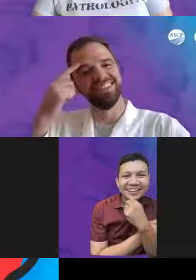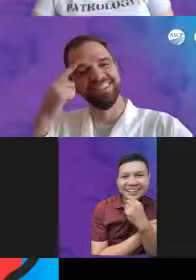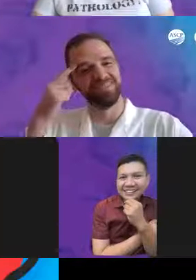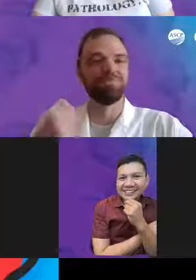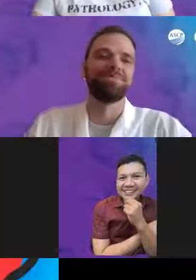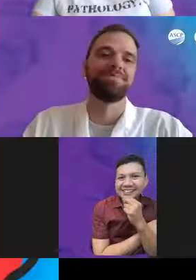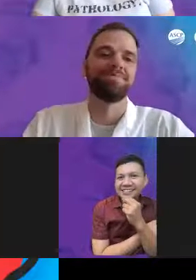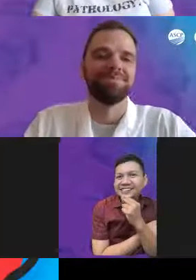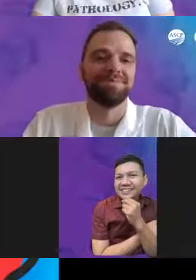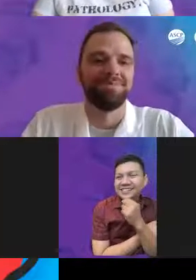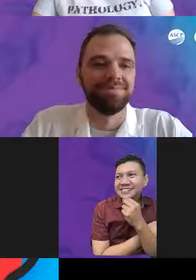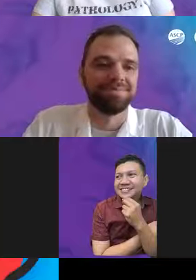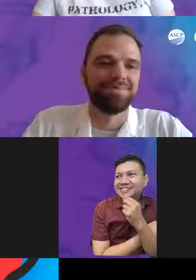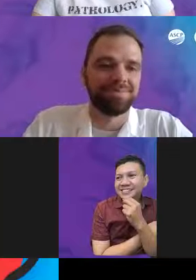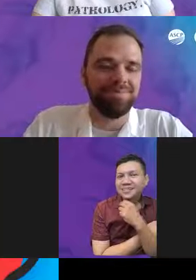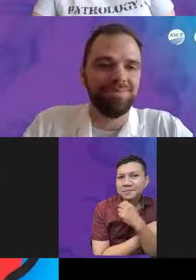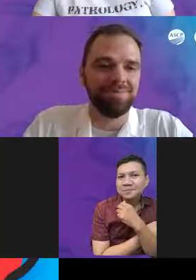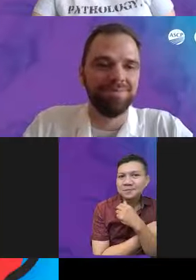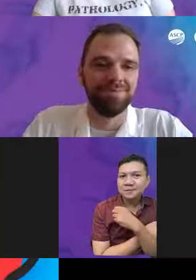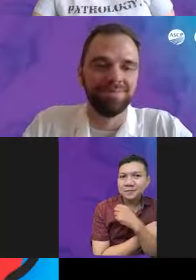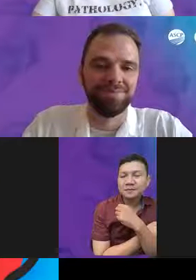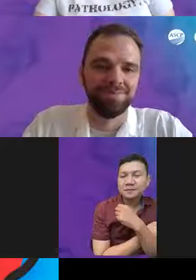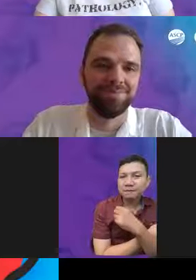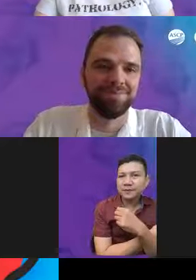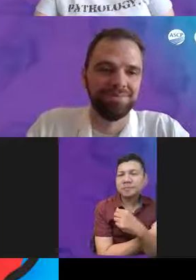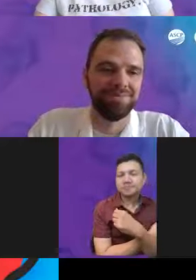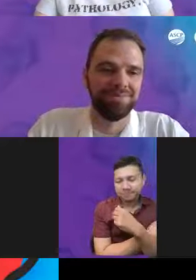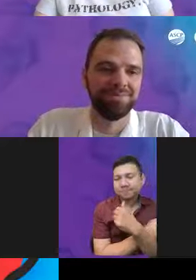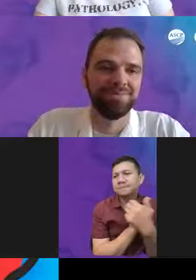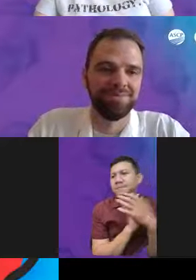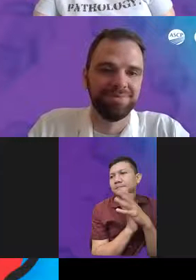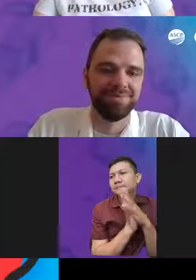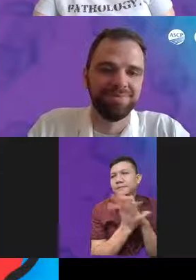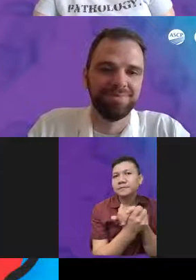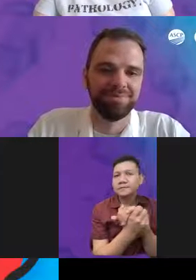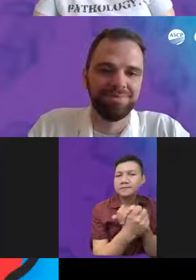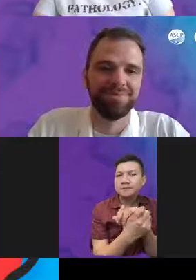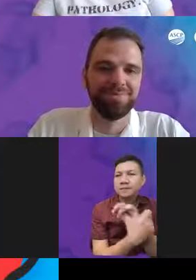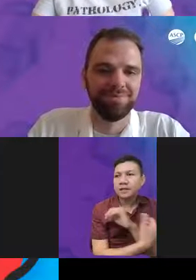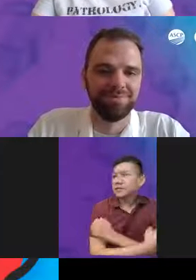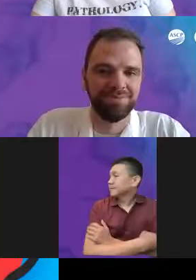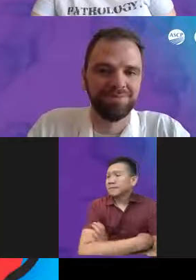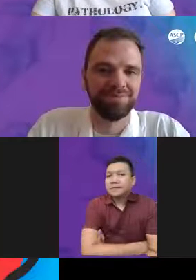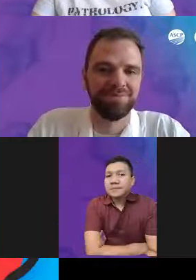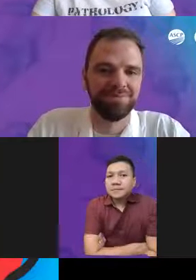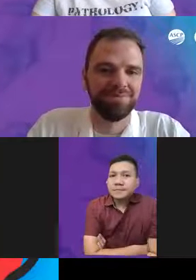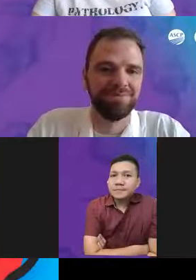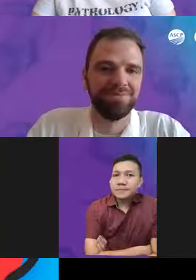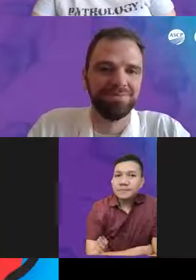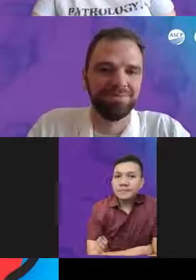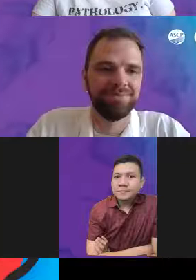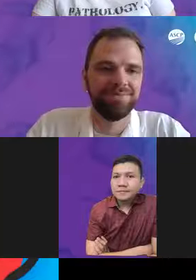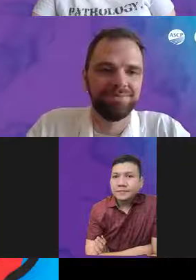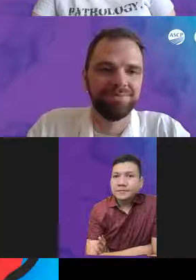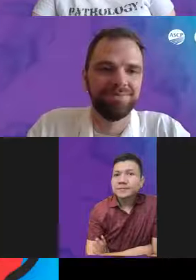Well, everybody keep doing an amazing job with what you're doing. As you can see, everybody is really having a